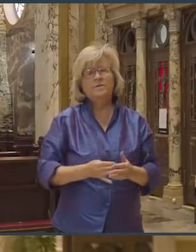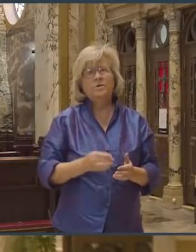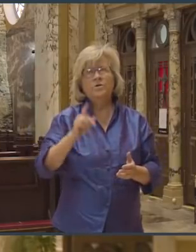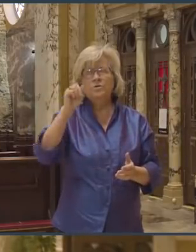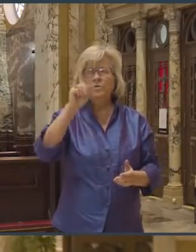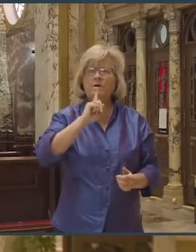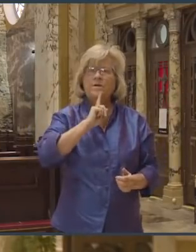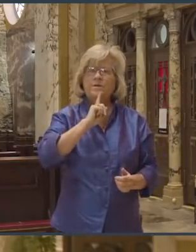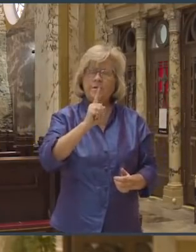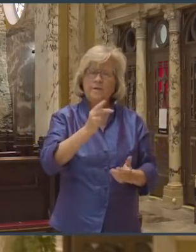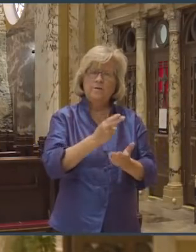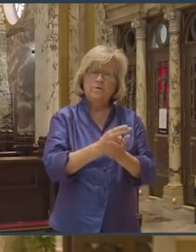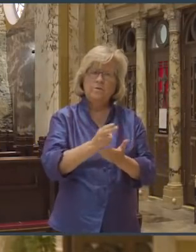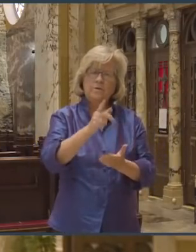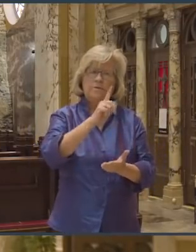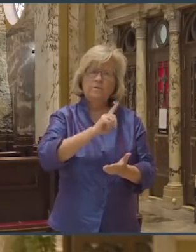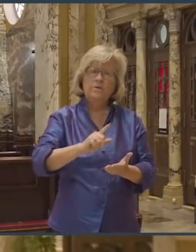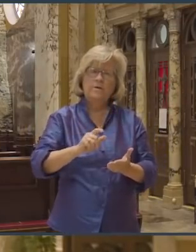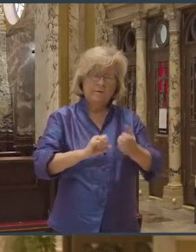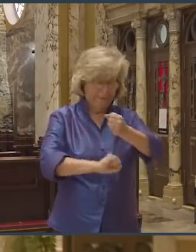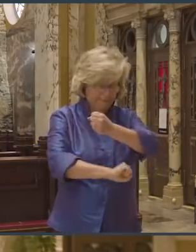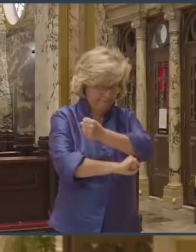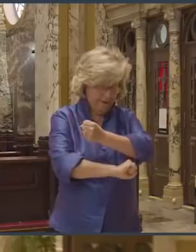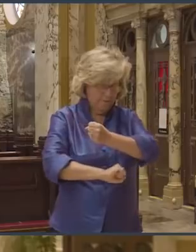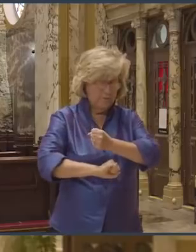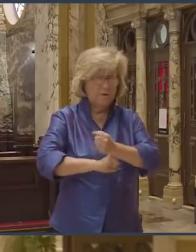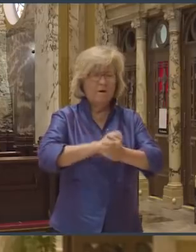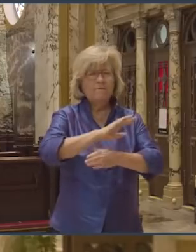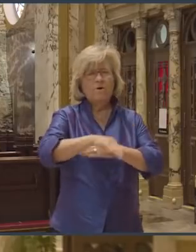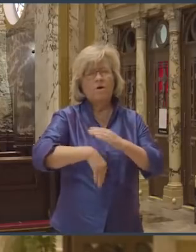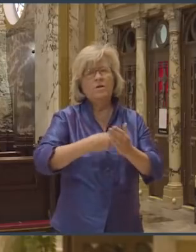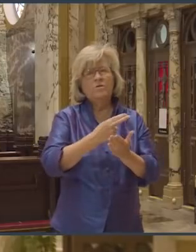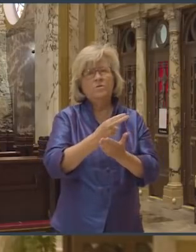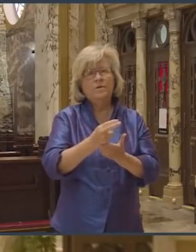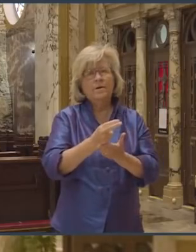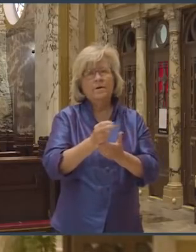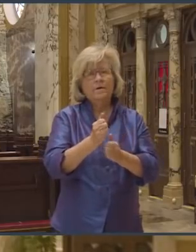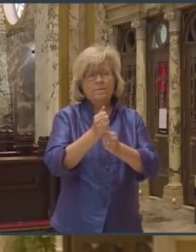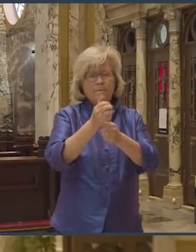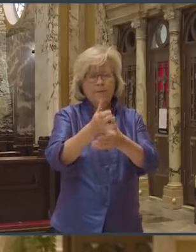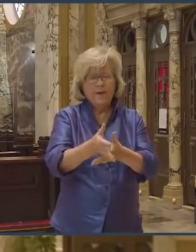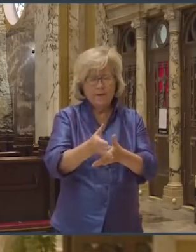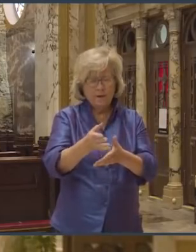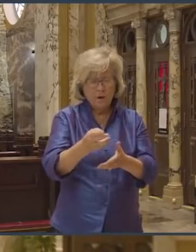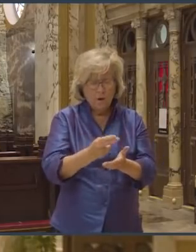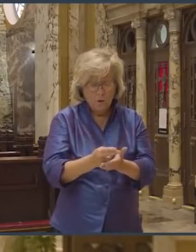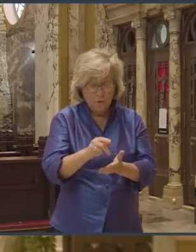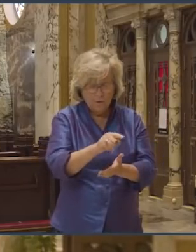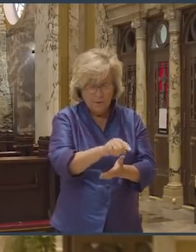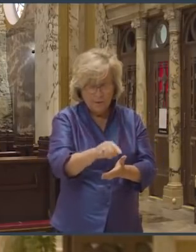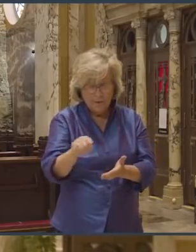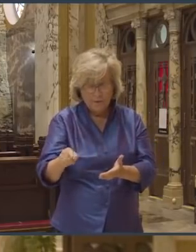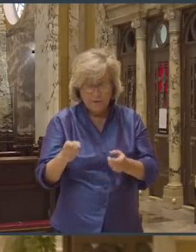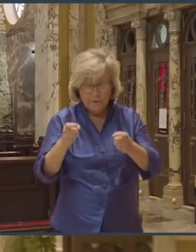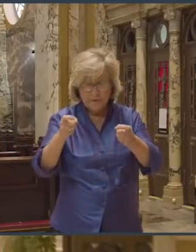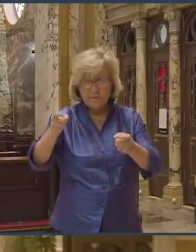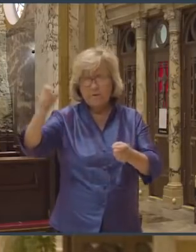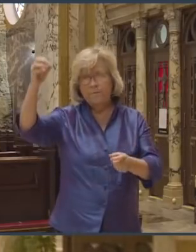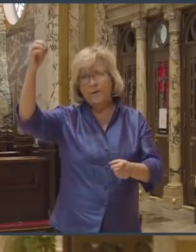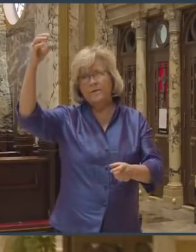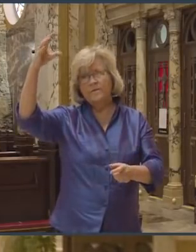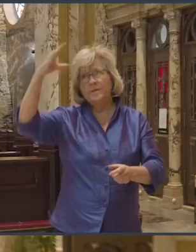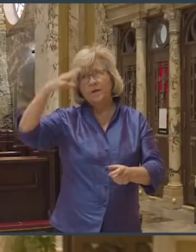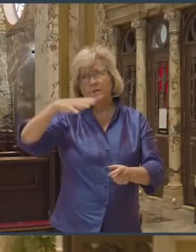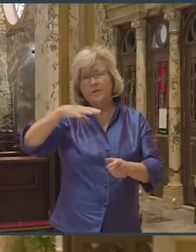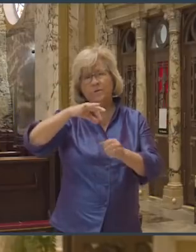You are indeed holy, O Lord, the font of all holiness. Make holy, therefore, these gifts, we pray, by sending down your Spirit